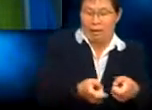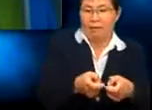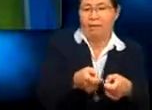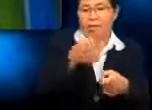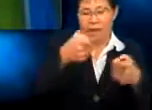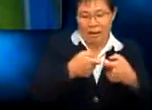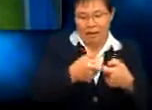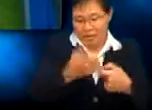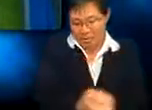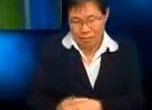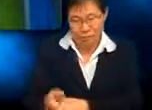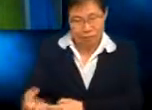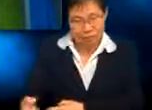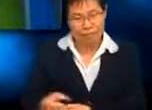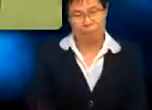electrical equipment.